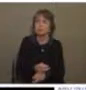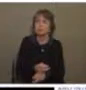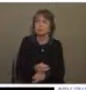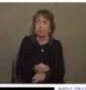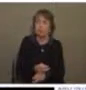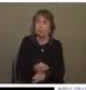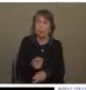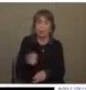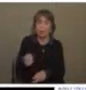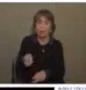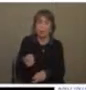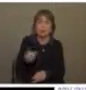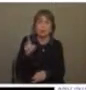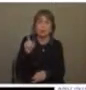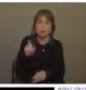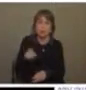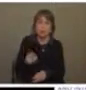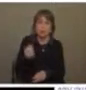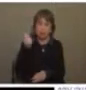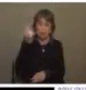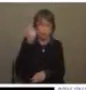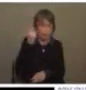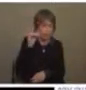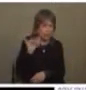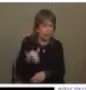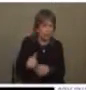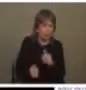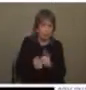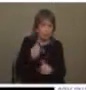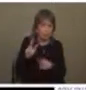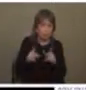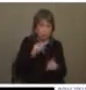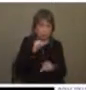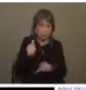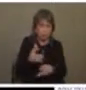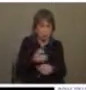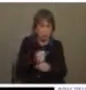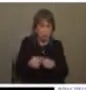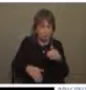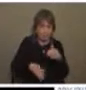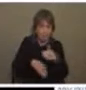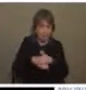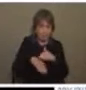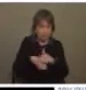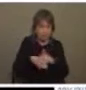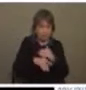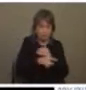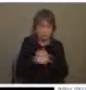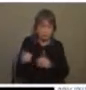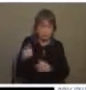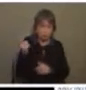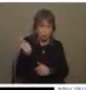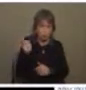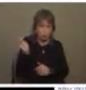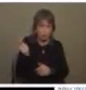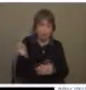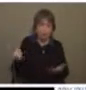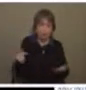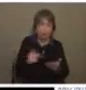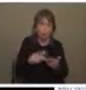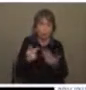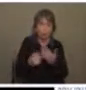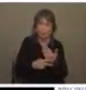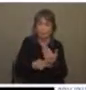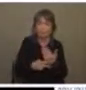the maximum of every program, and that is just not the case in fact. PAN is the biggest program at about 1.3 million cases, but